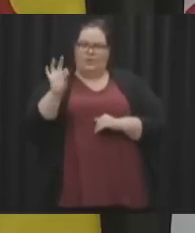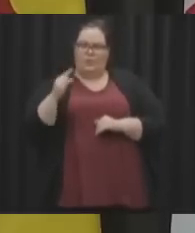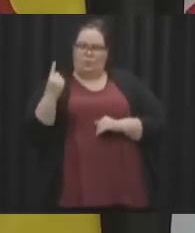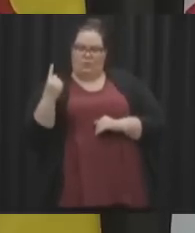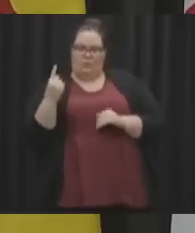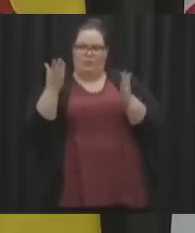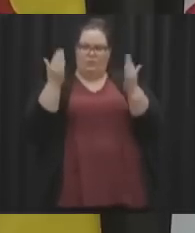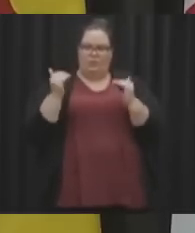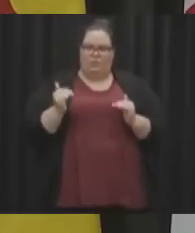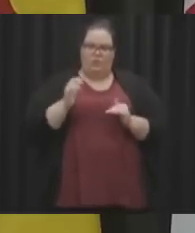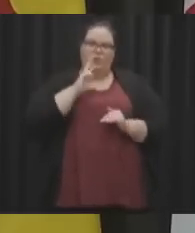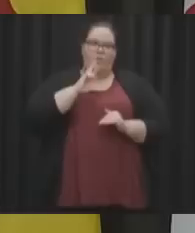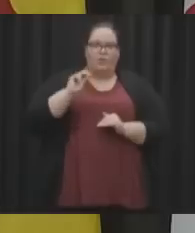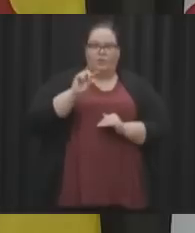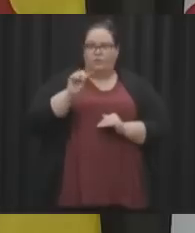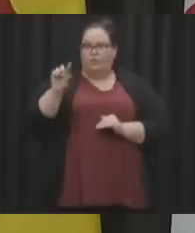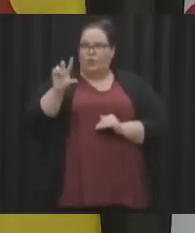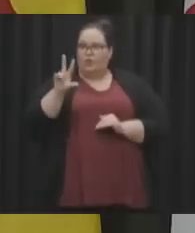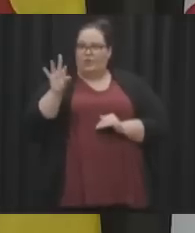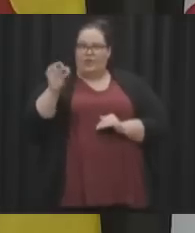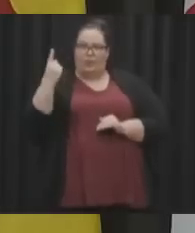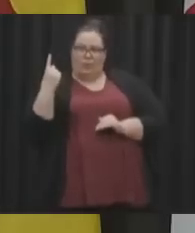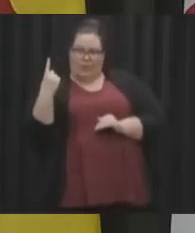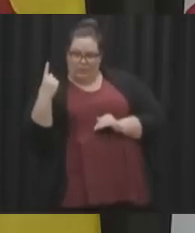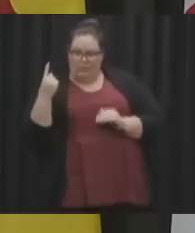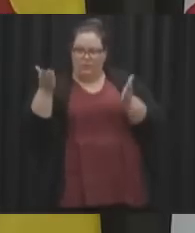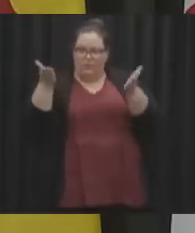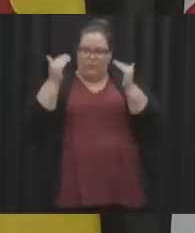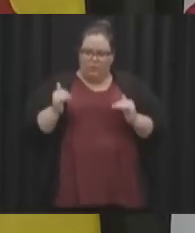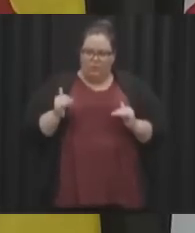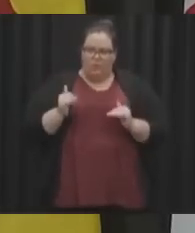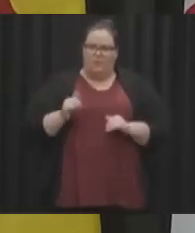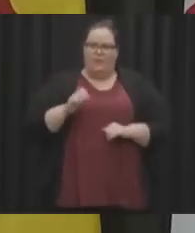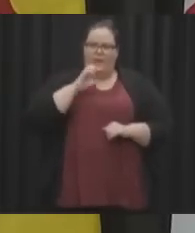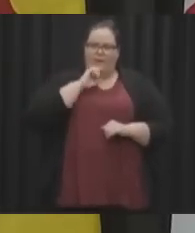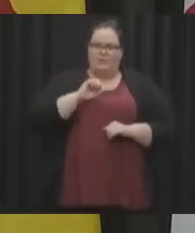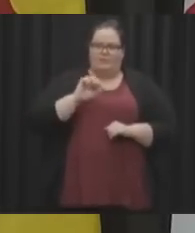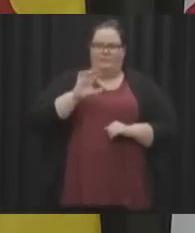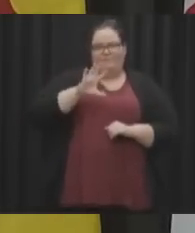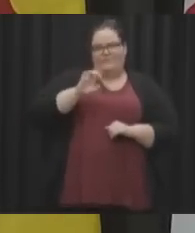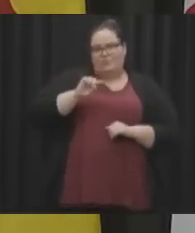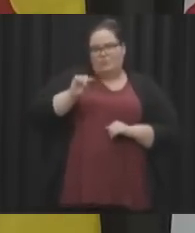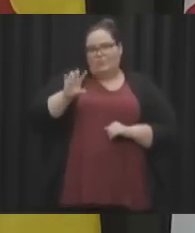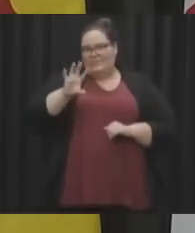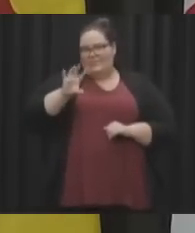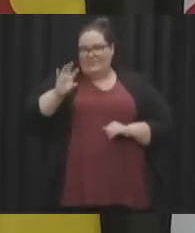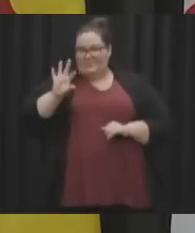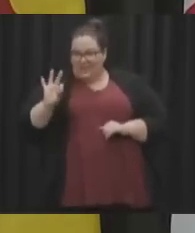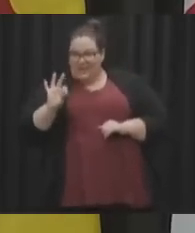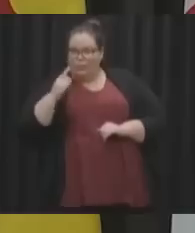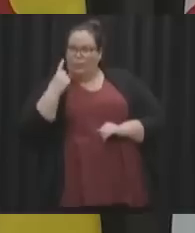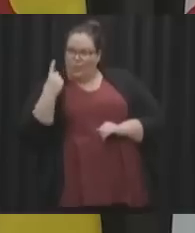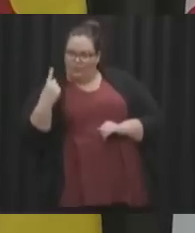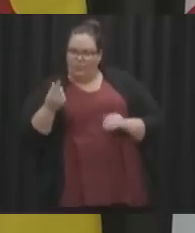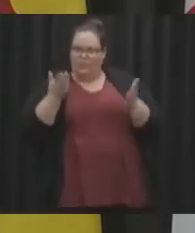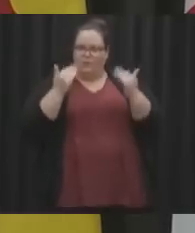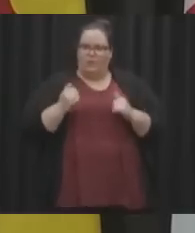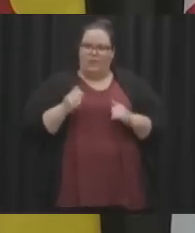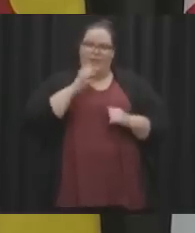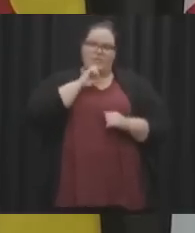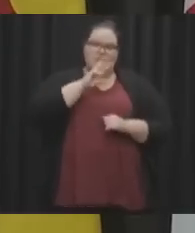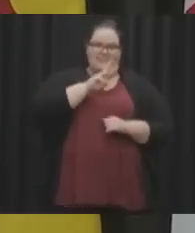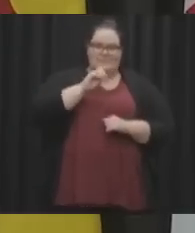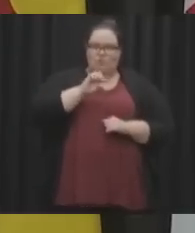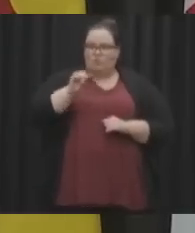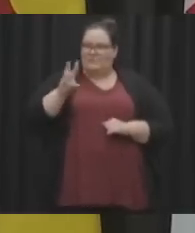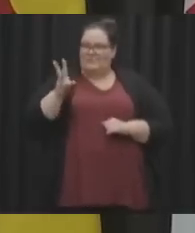regions remain in the orange level under the province's COVID-19 recovery plan. We ask that you do not travel into and out